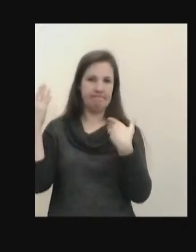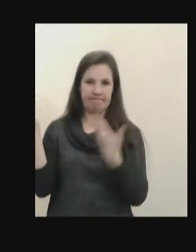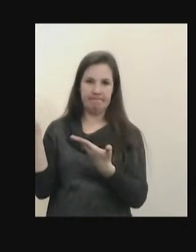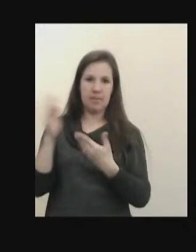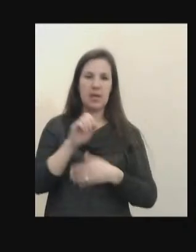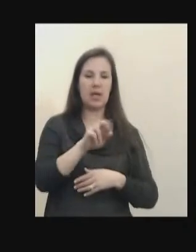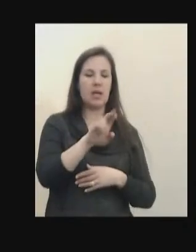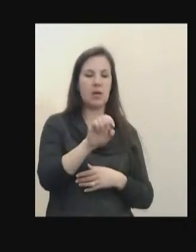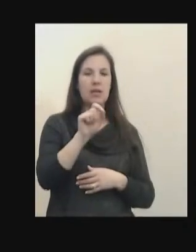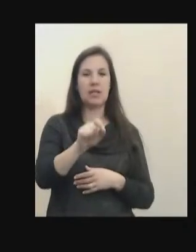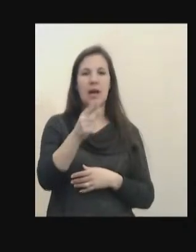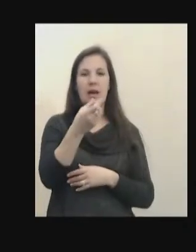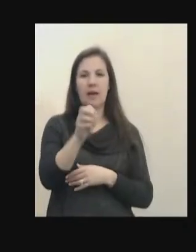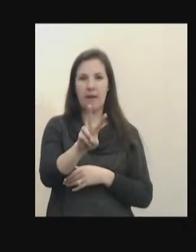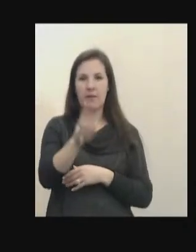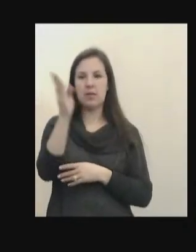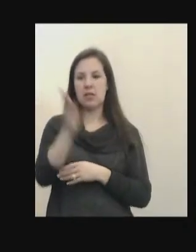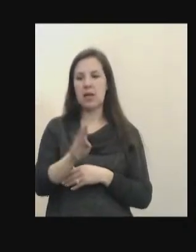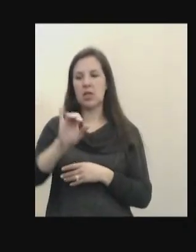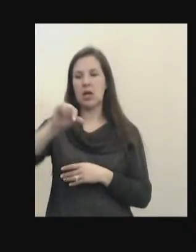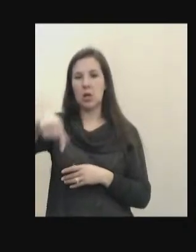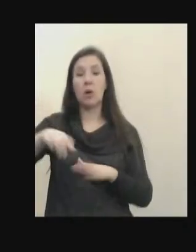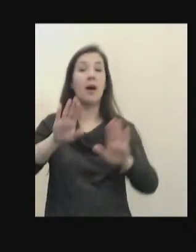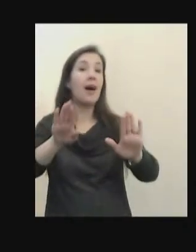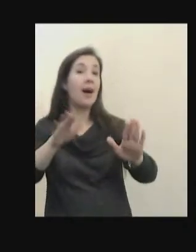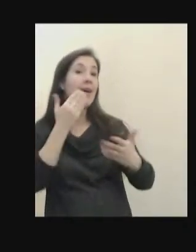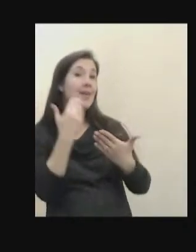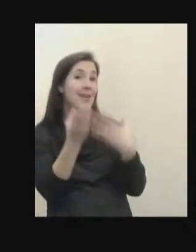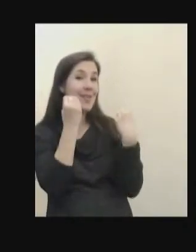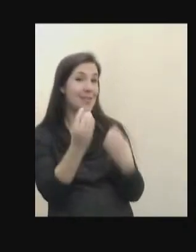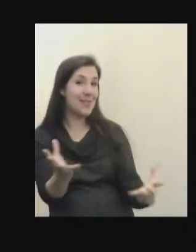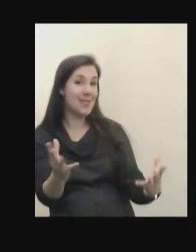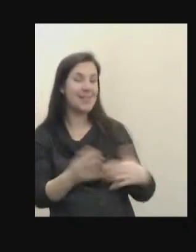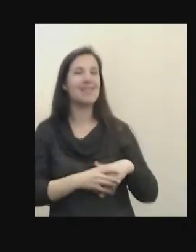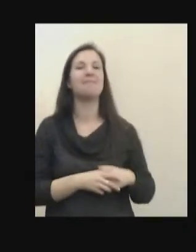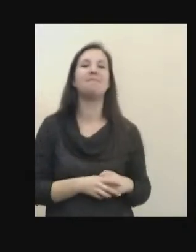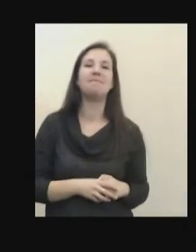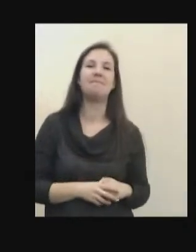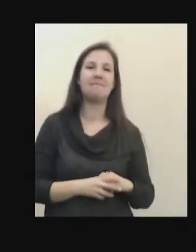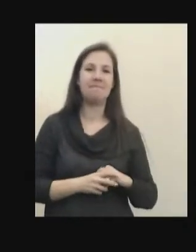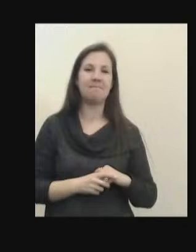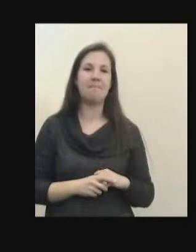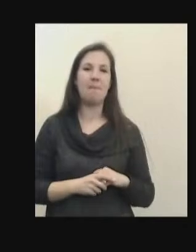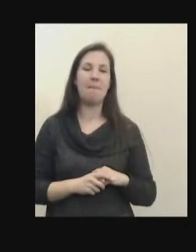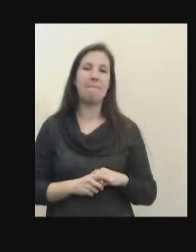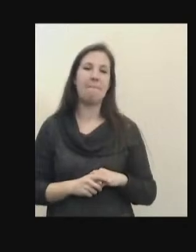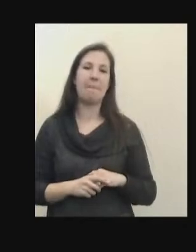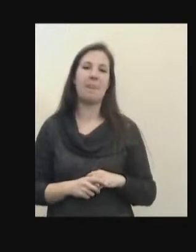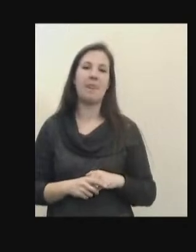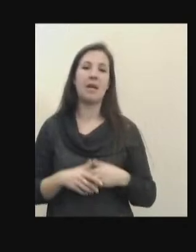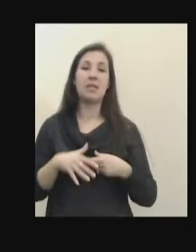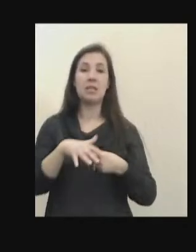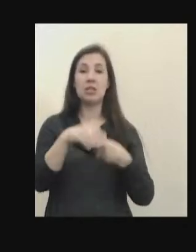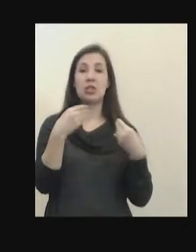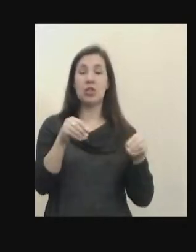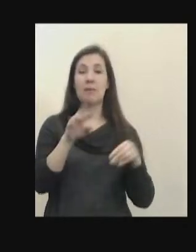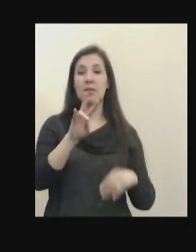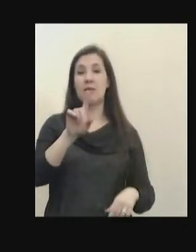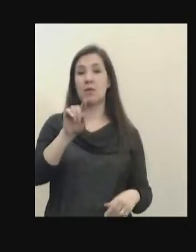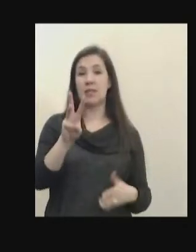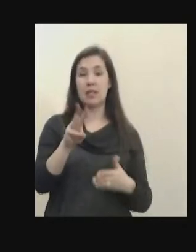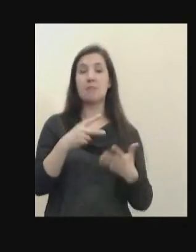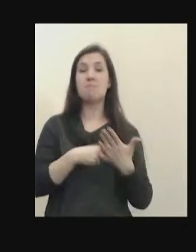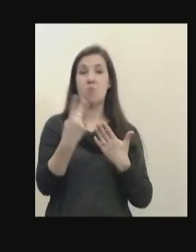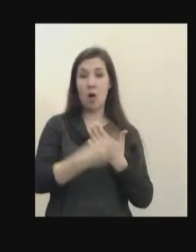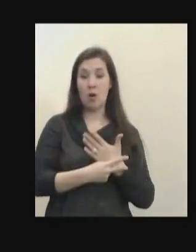erie.gov/IQ. Good news. Very good news to announce is that the Shop 716 program is back, and for 2